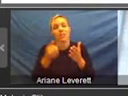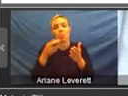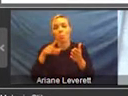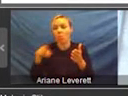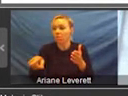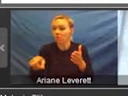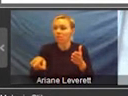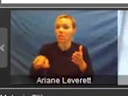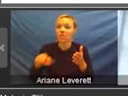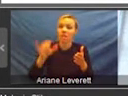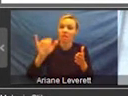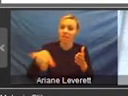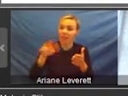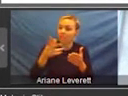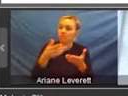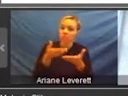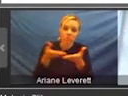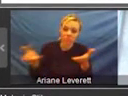needs.